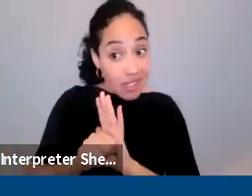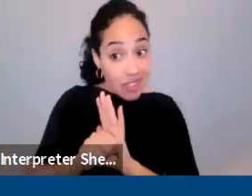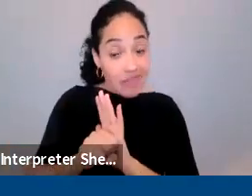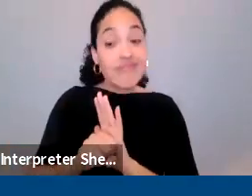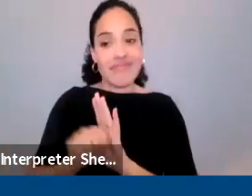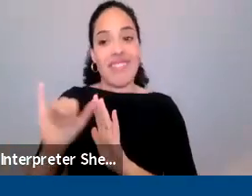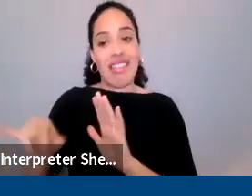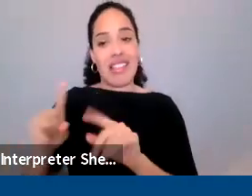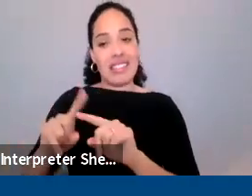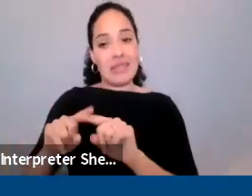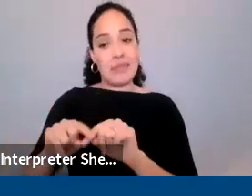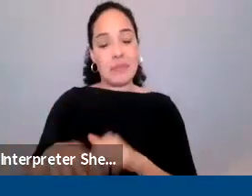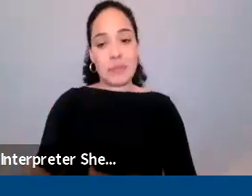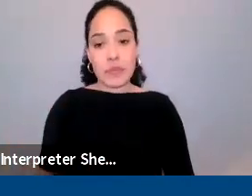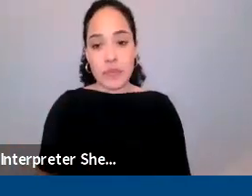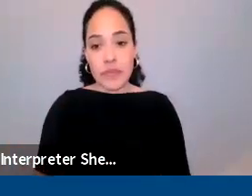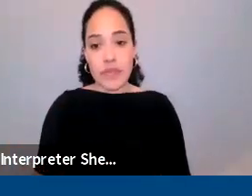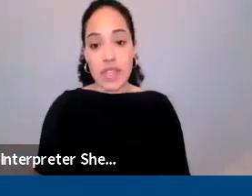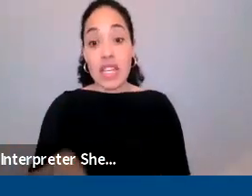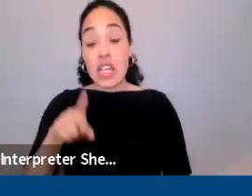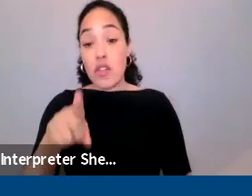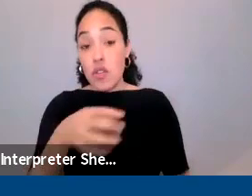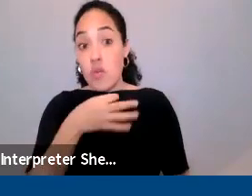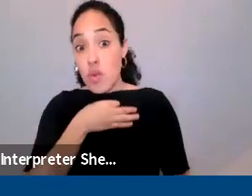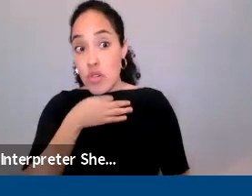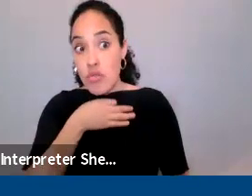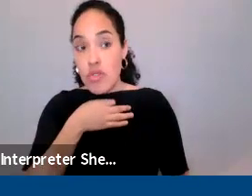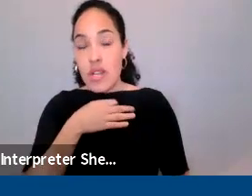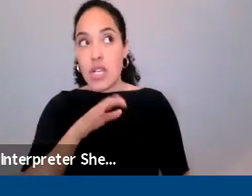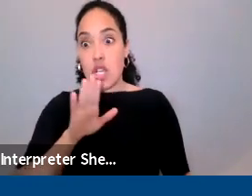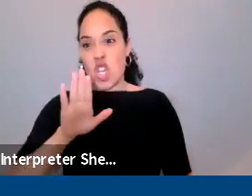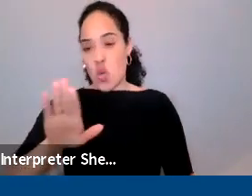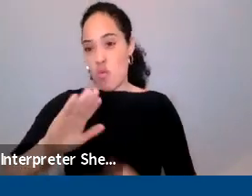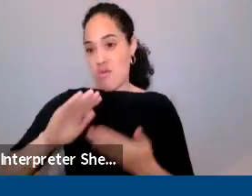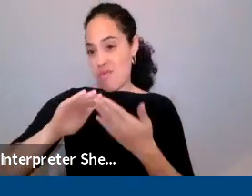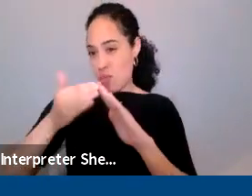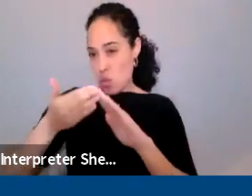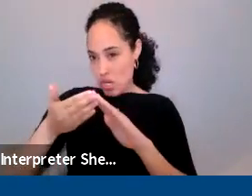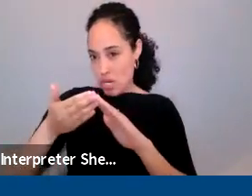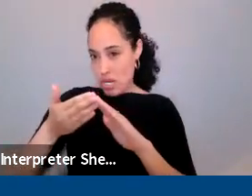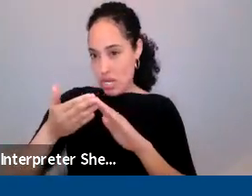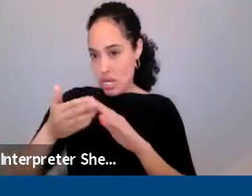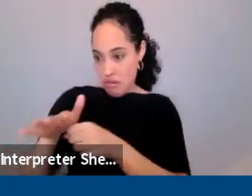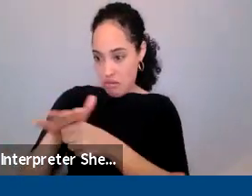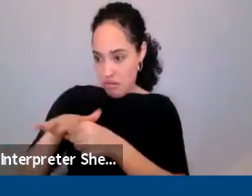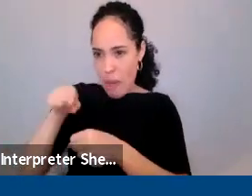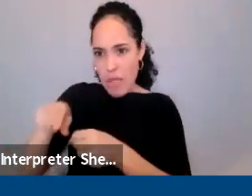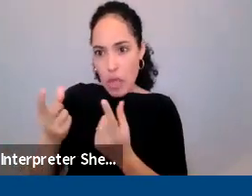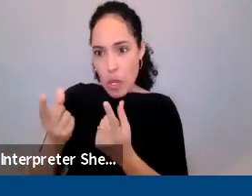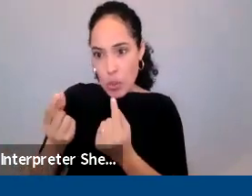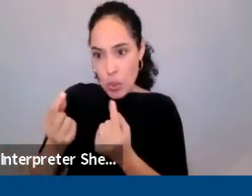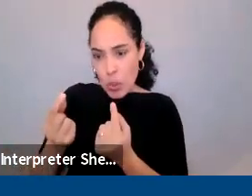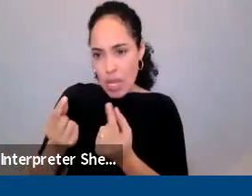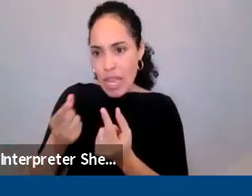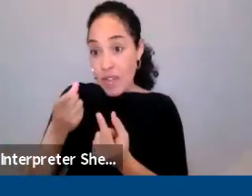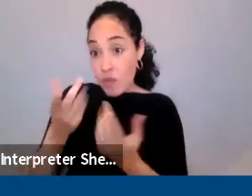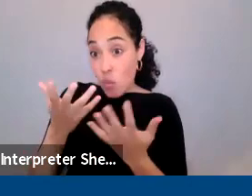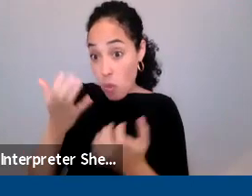also. If you're wondering what your community is doing, you could get in contact with